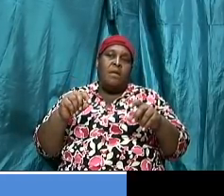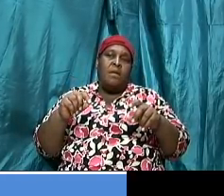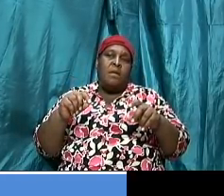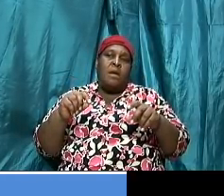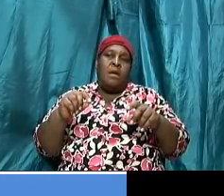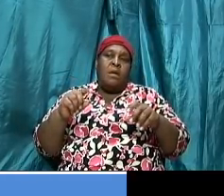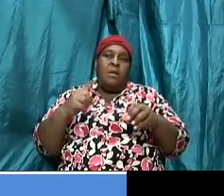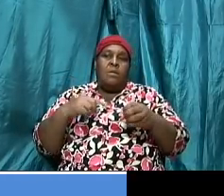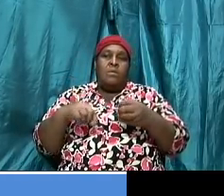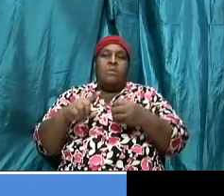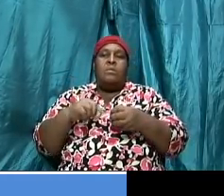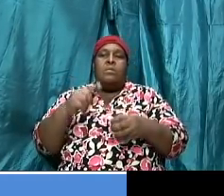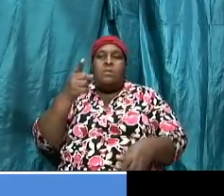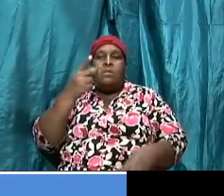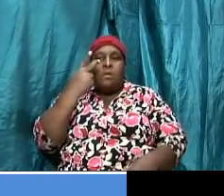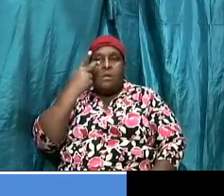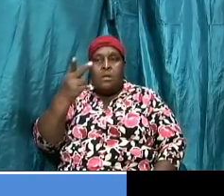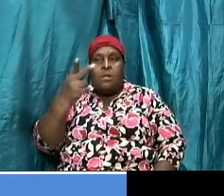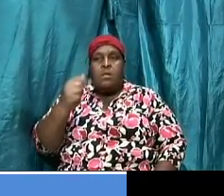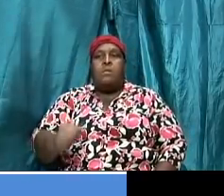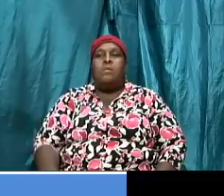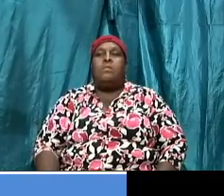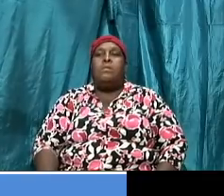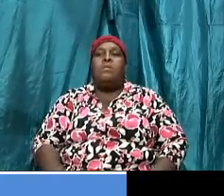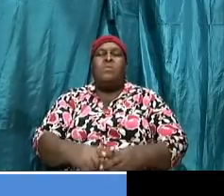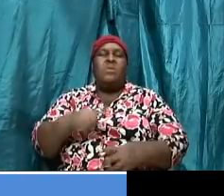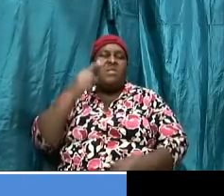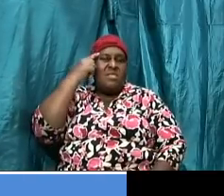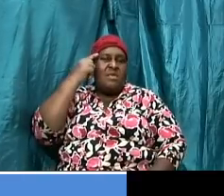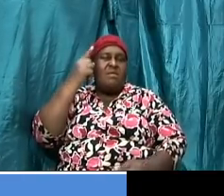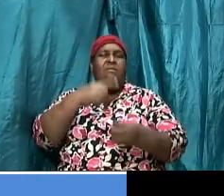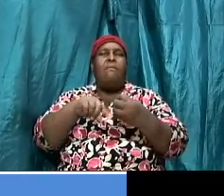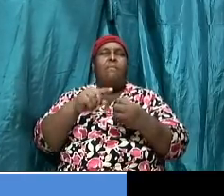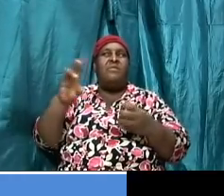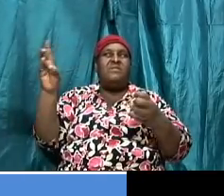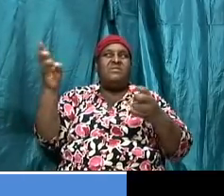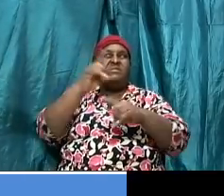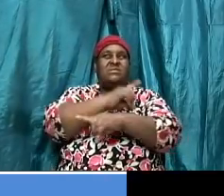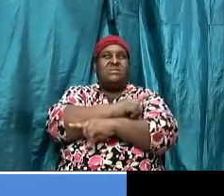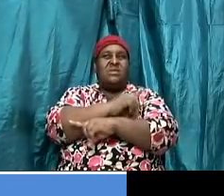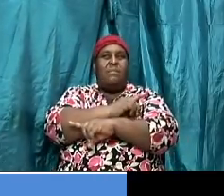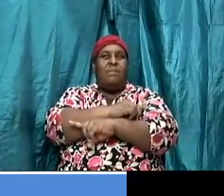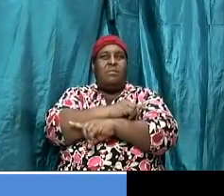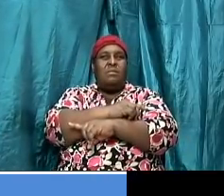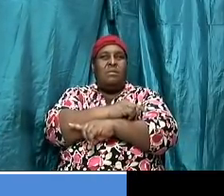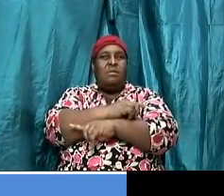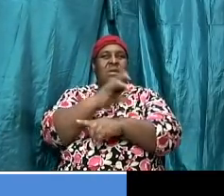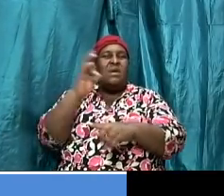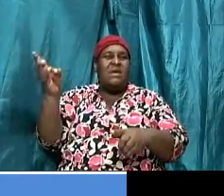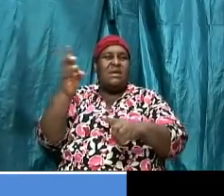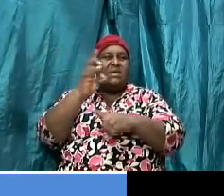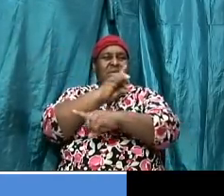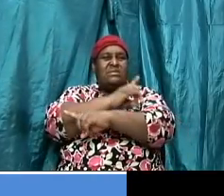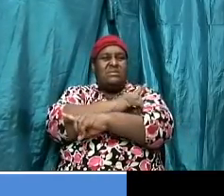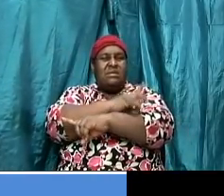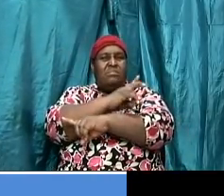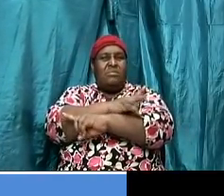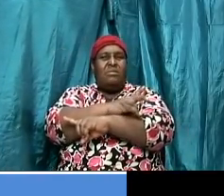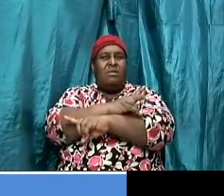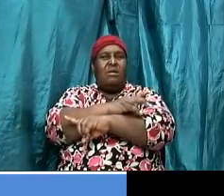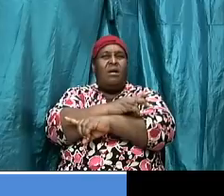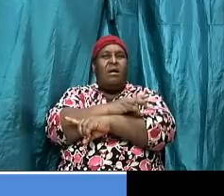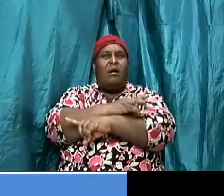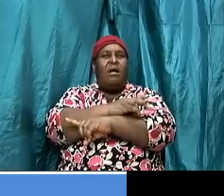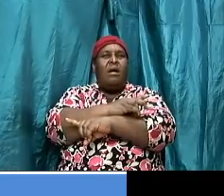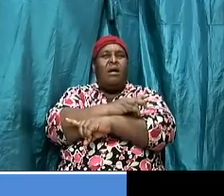We're going to jump into this. When you think about the Sabbath, is the Sabbath a moral law or is the Sabbath a ceremonial